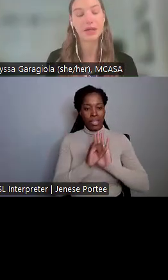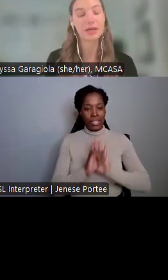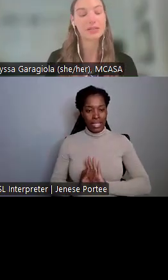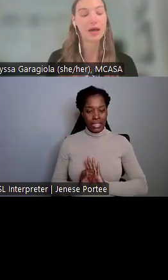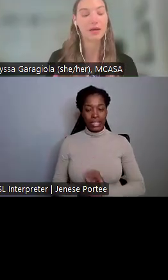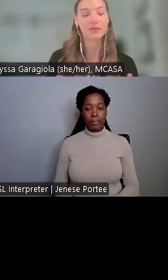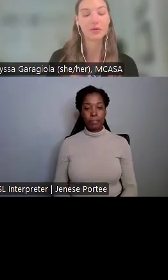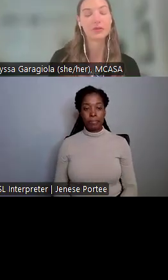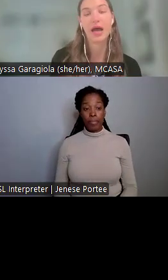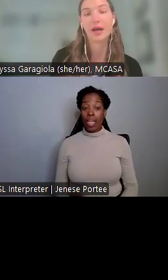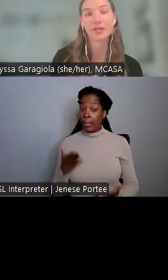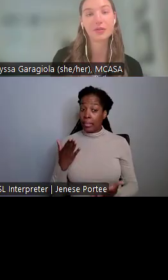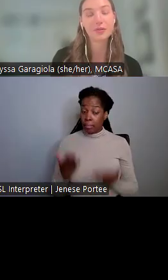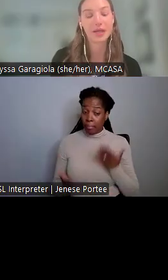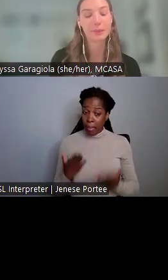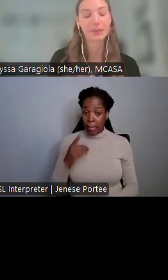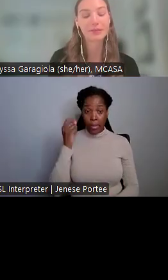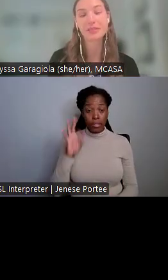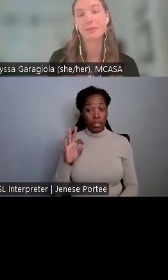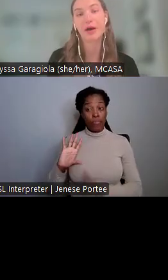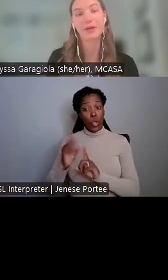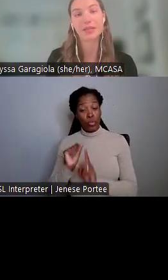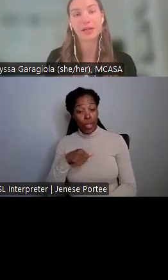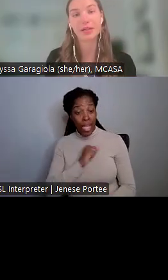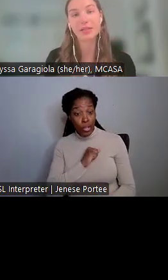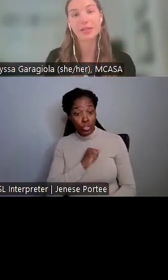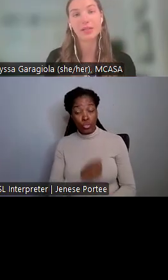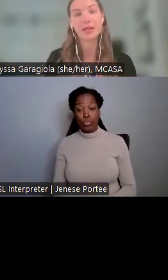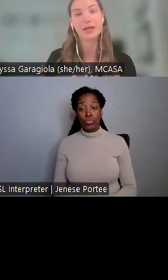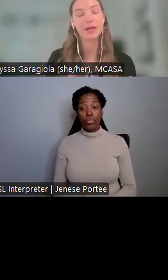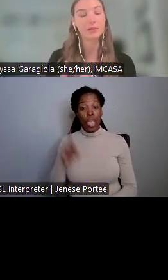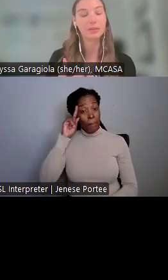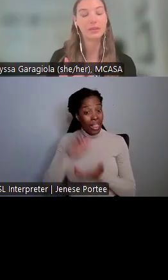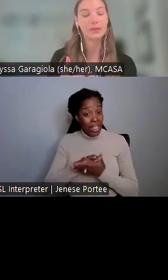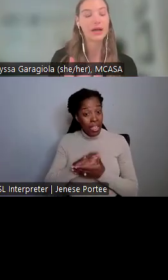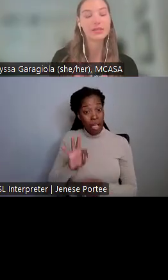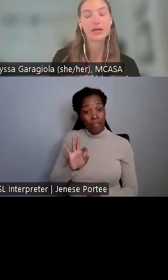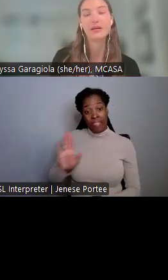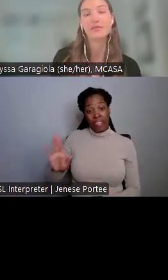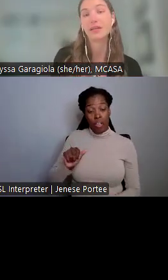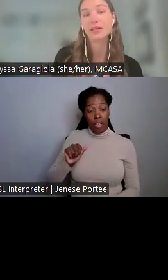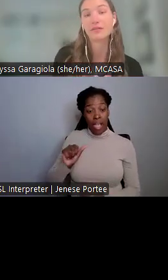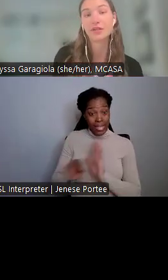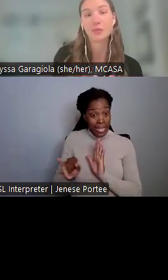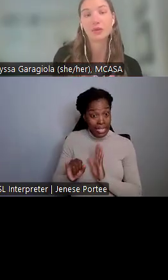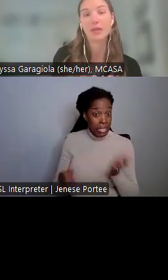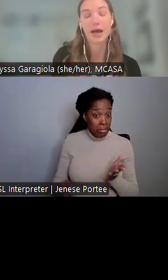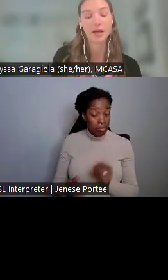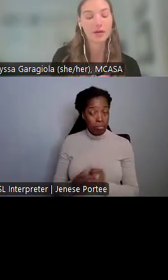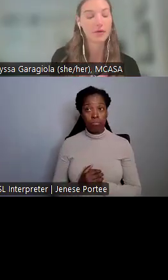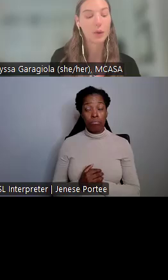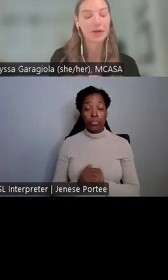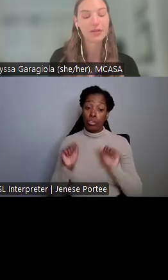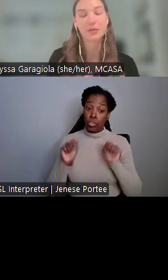be because of cultural attitudes and beliefs about their identities. It could be because of an individual